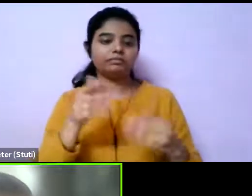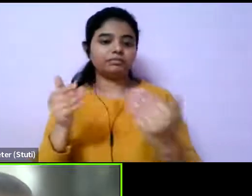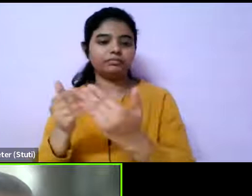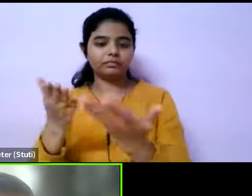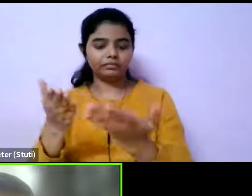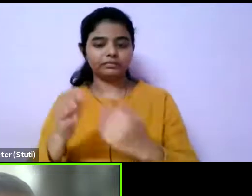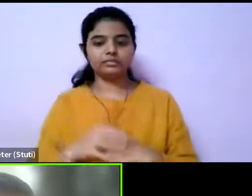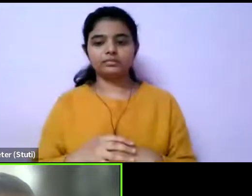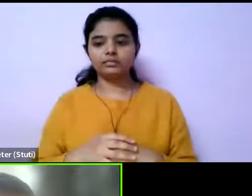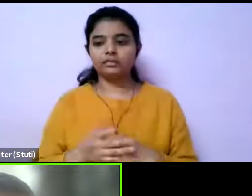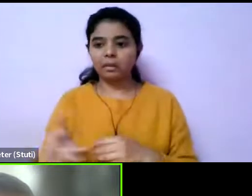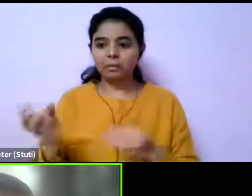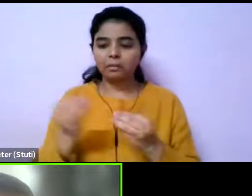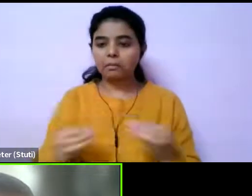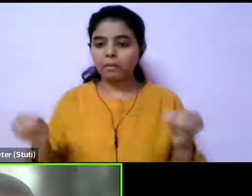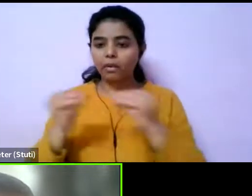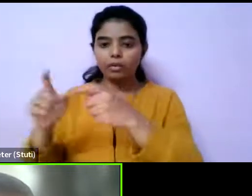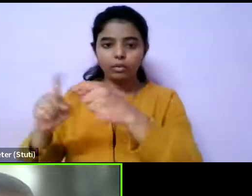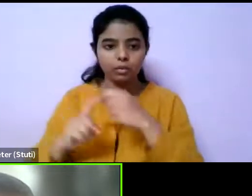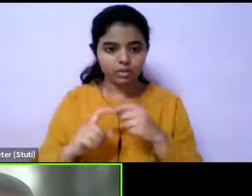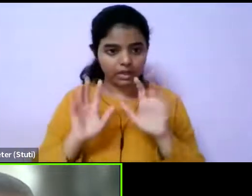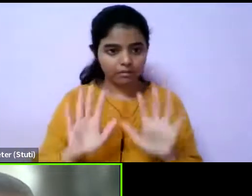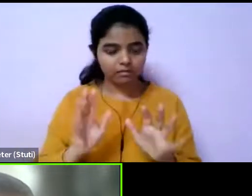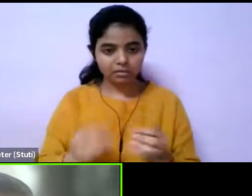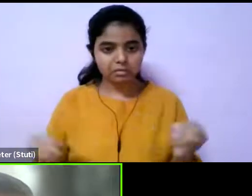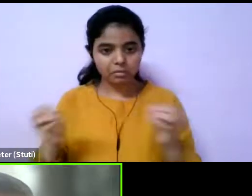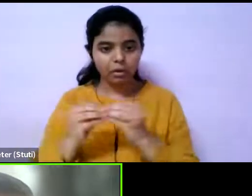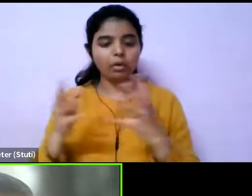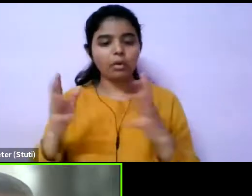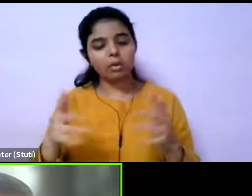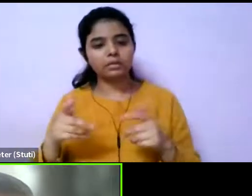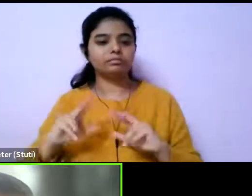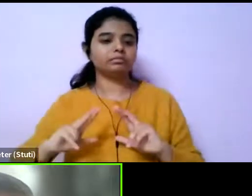Any other questions or observations?